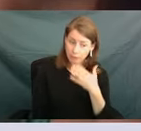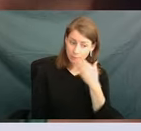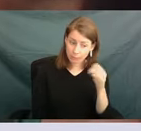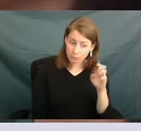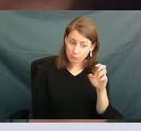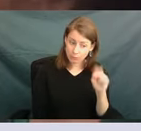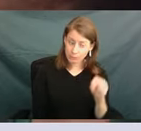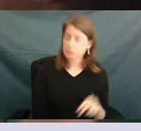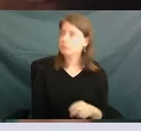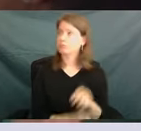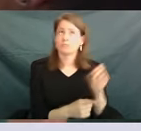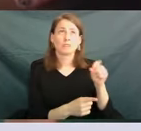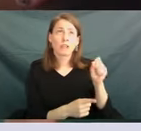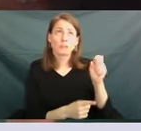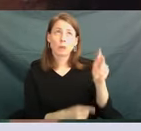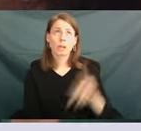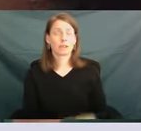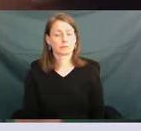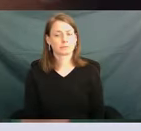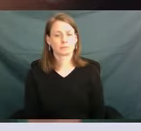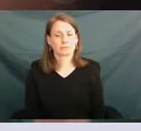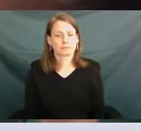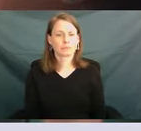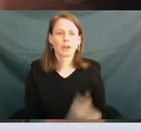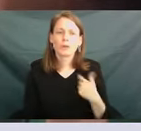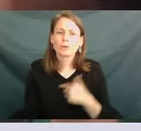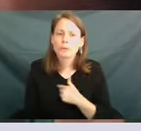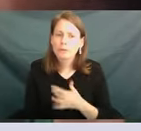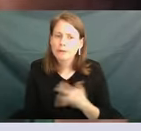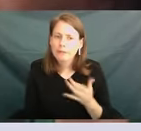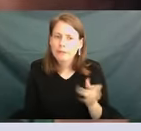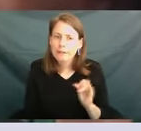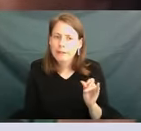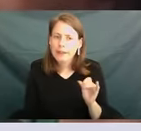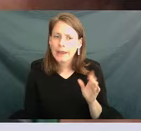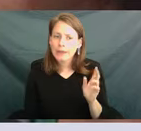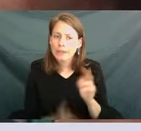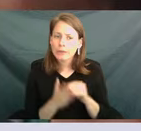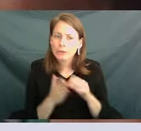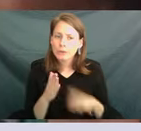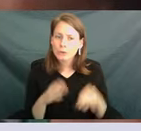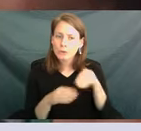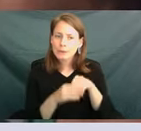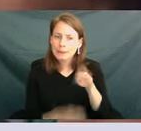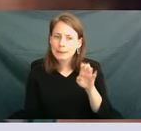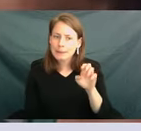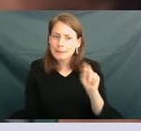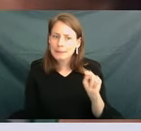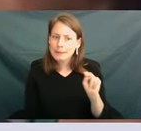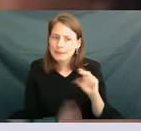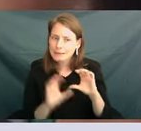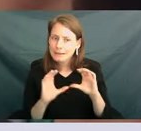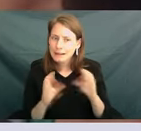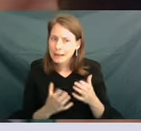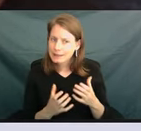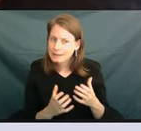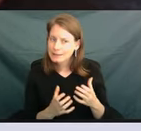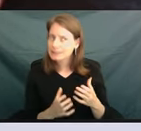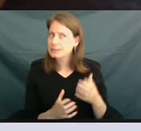of the people who are in Ben's new class don't know that Ben has a circle and doesn't know some of